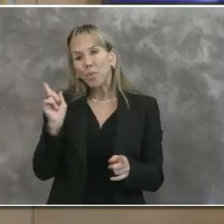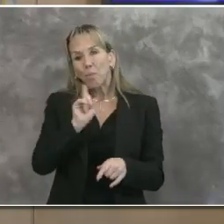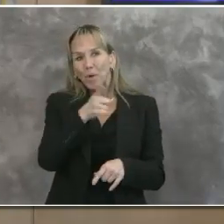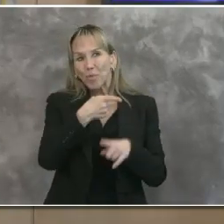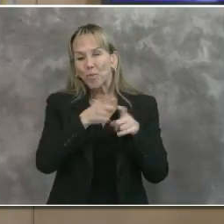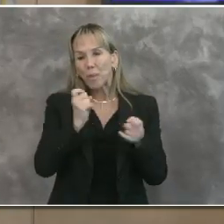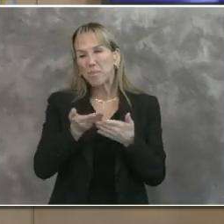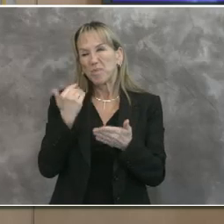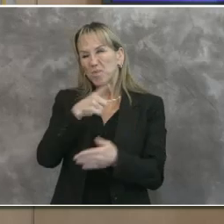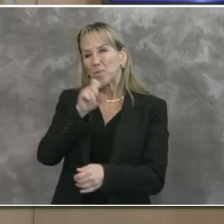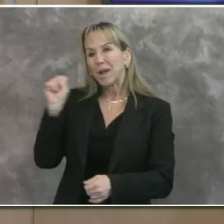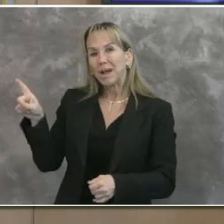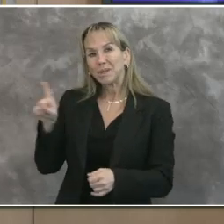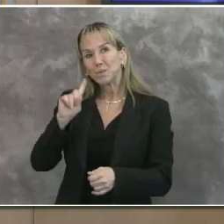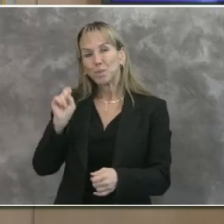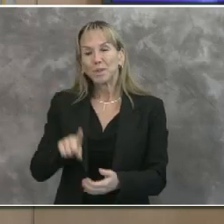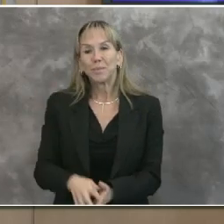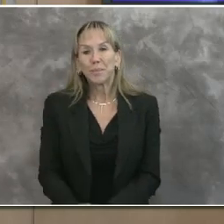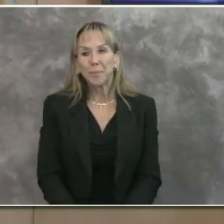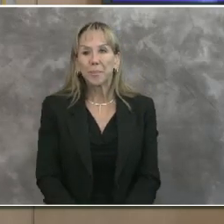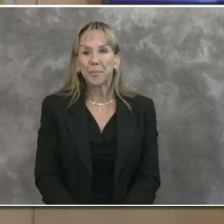you ask your question.